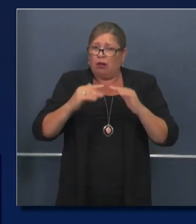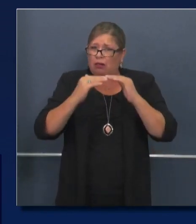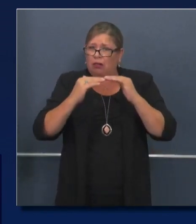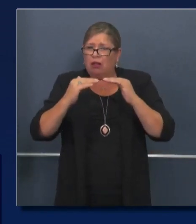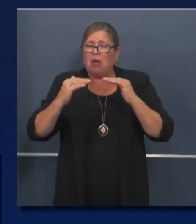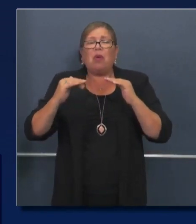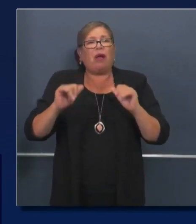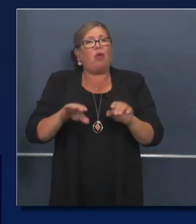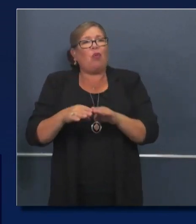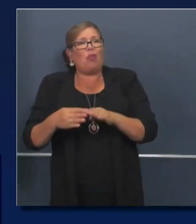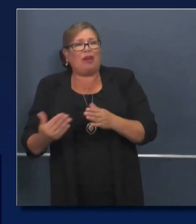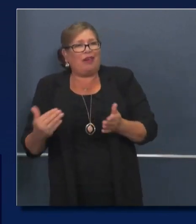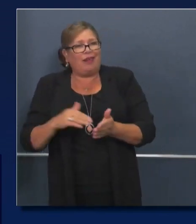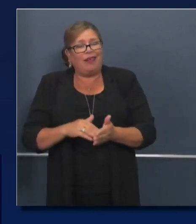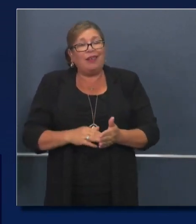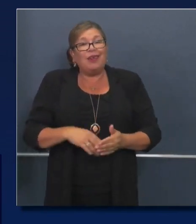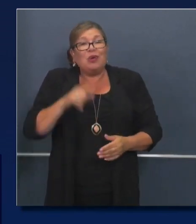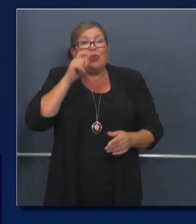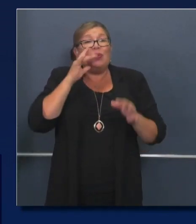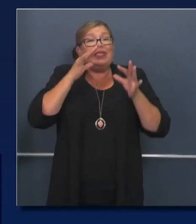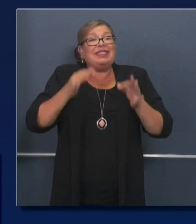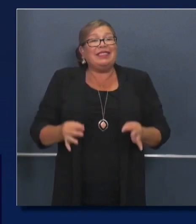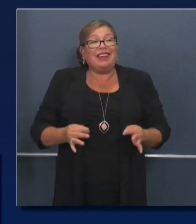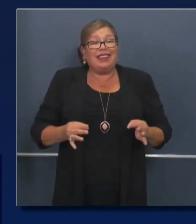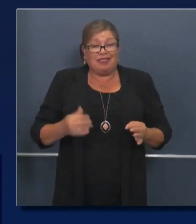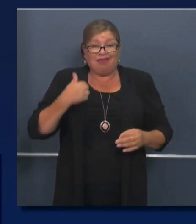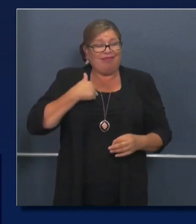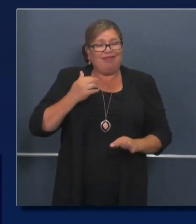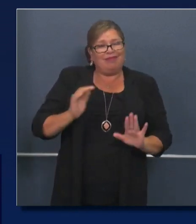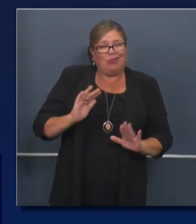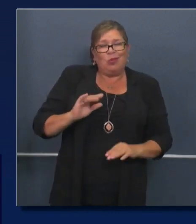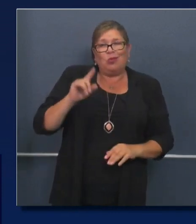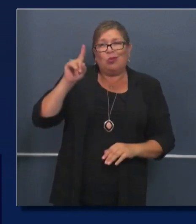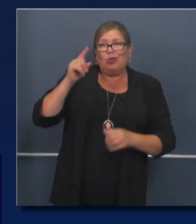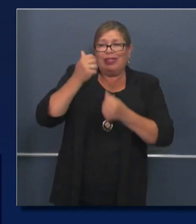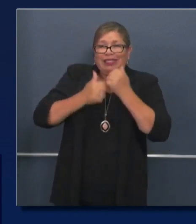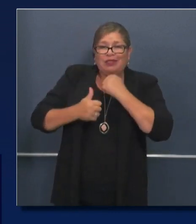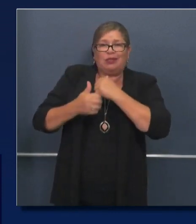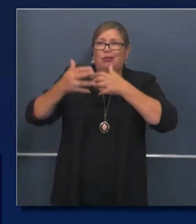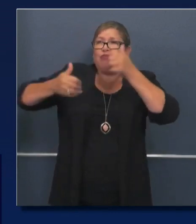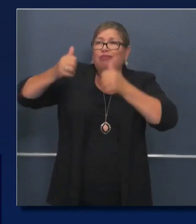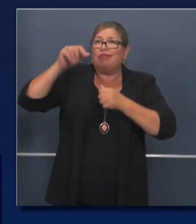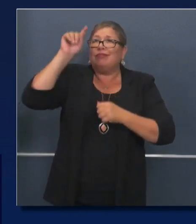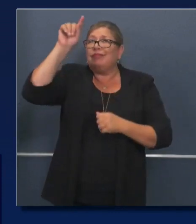is done with local public health officer using data to decide what's